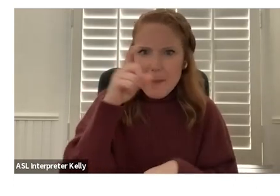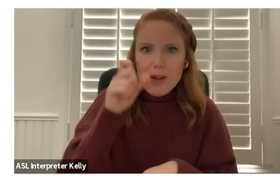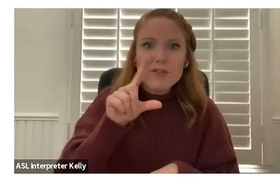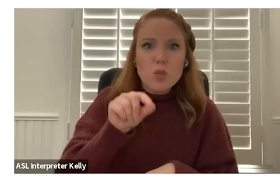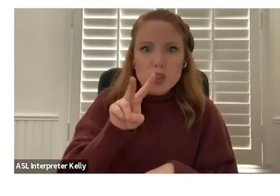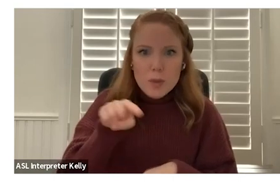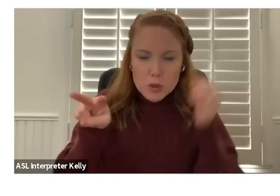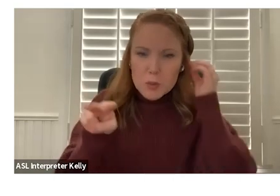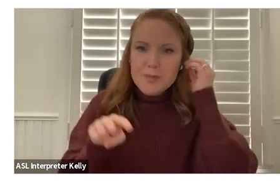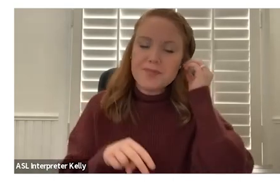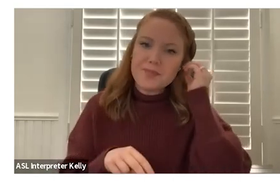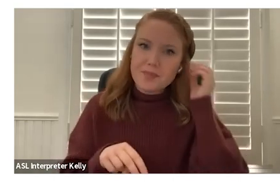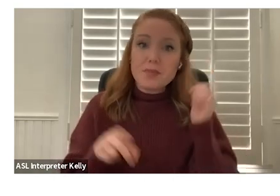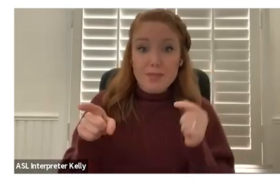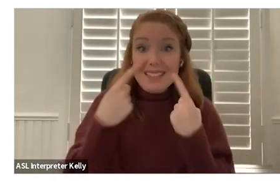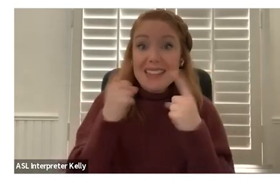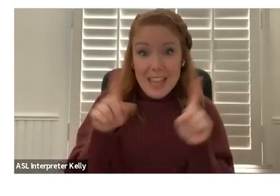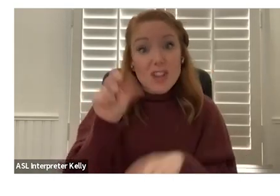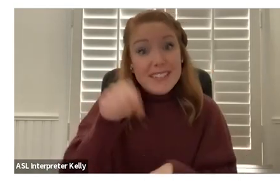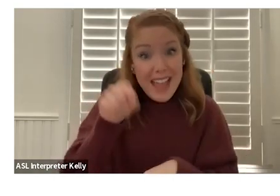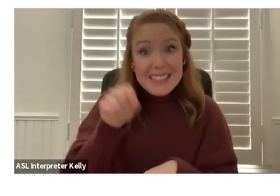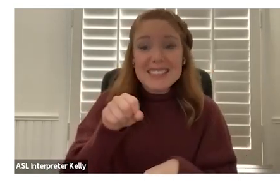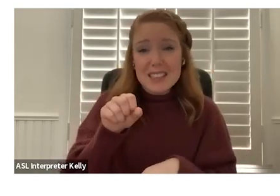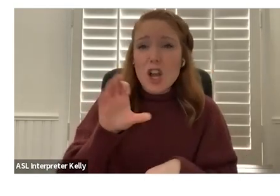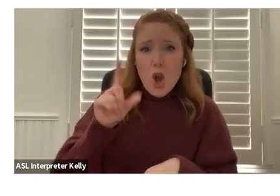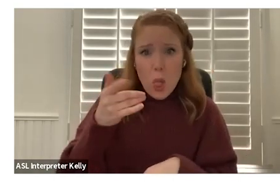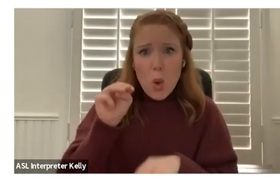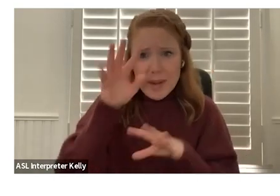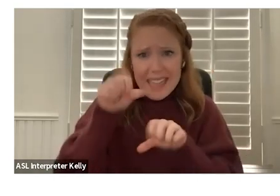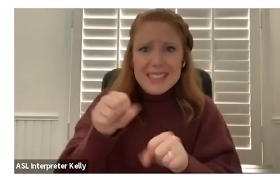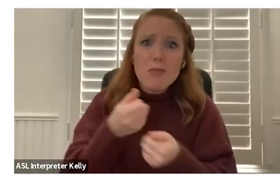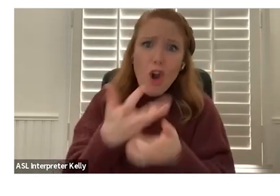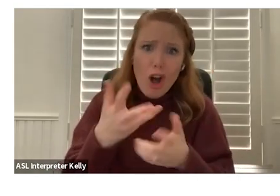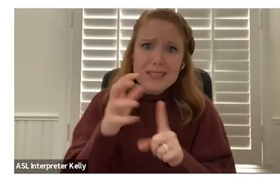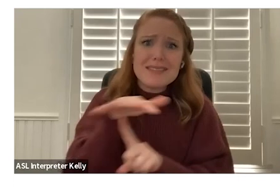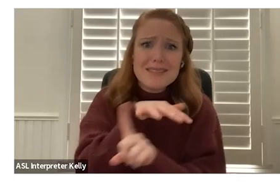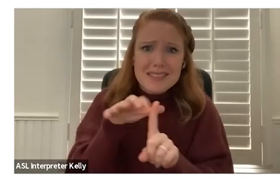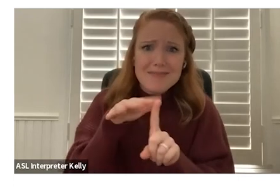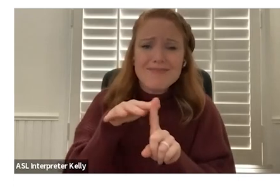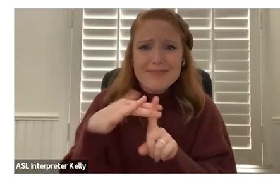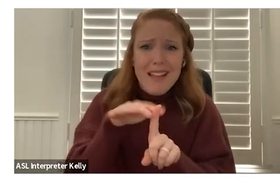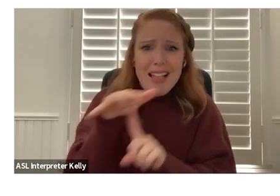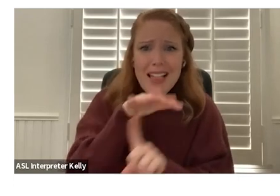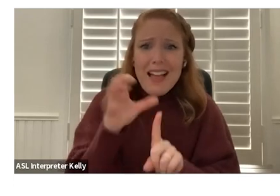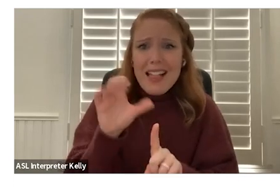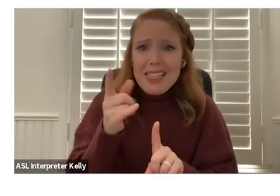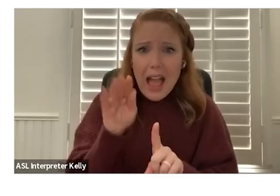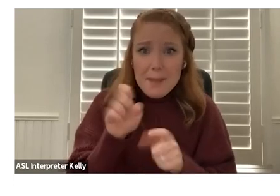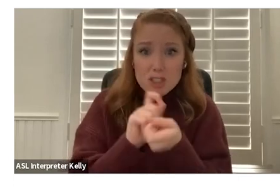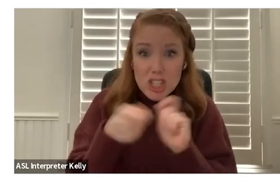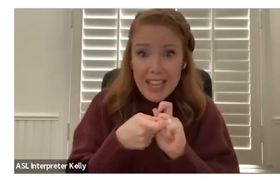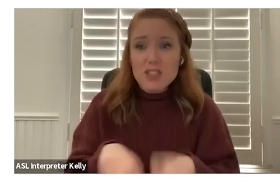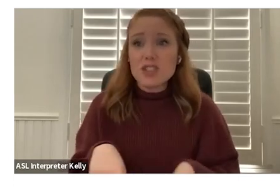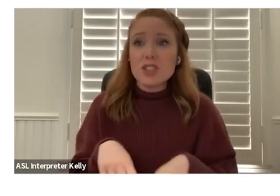to indigenous cultural practices and knowledge, and remember that agriculture and culture are linked. We need to dismantle colonialist structures